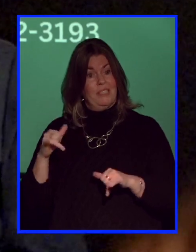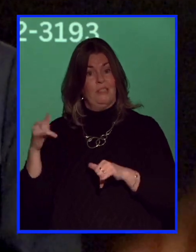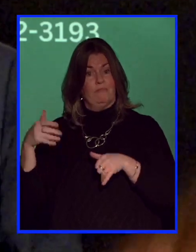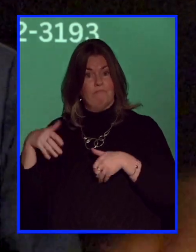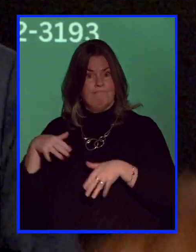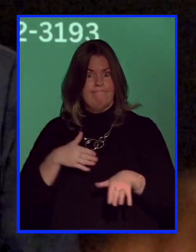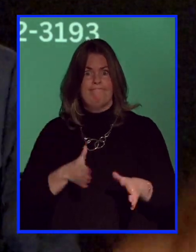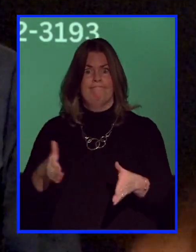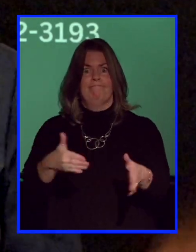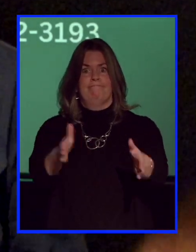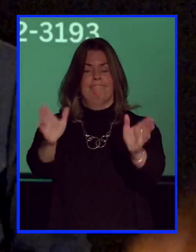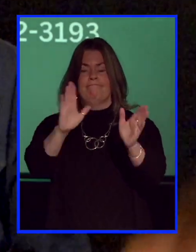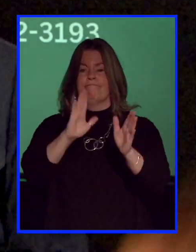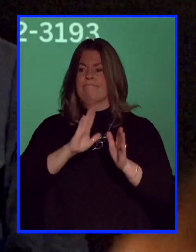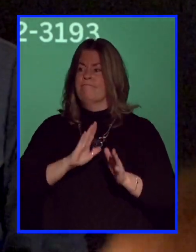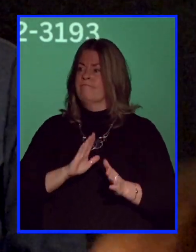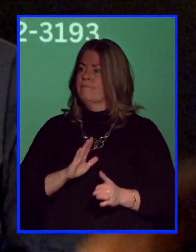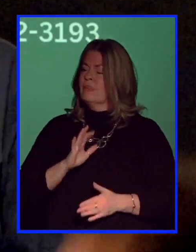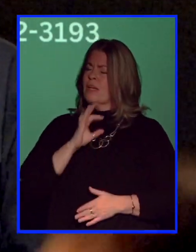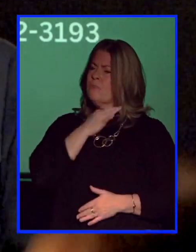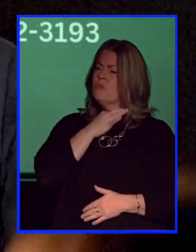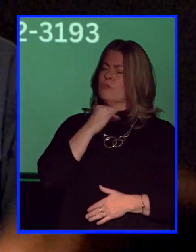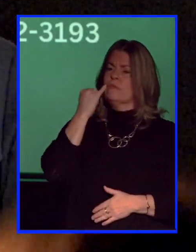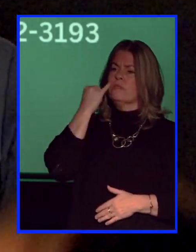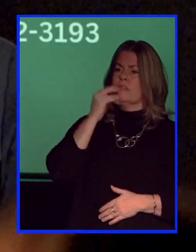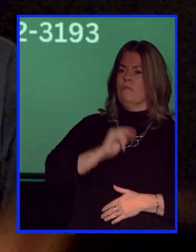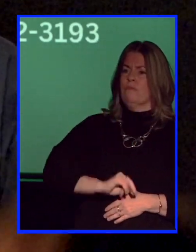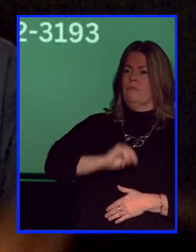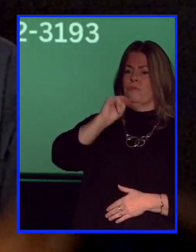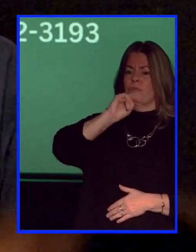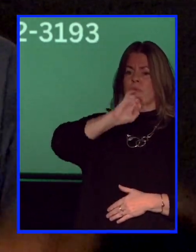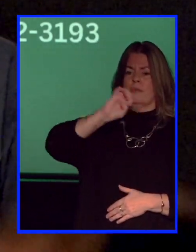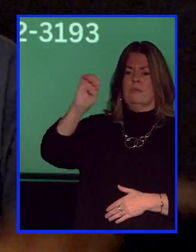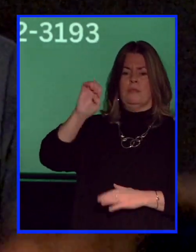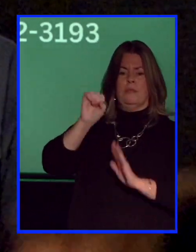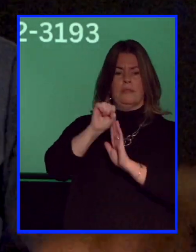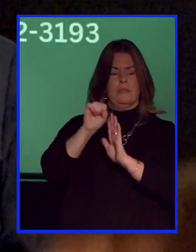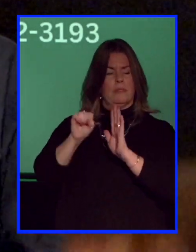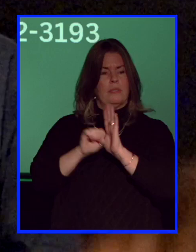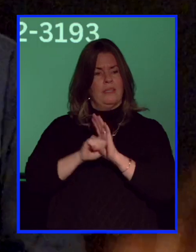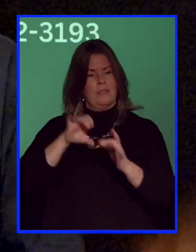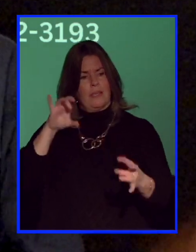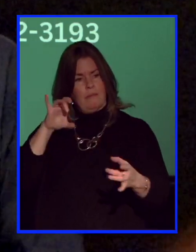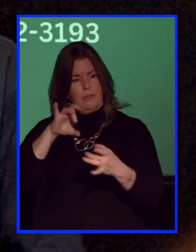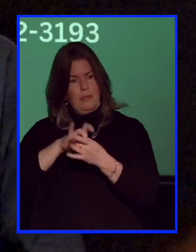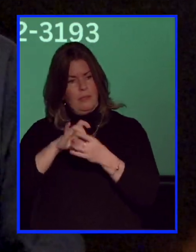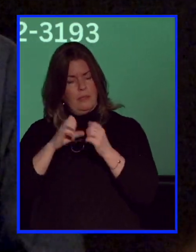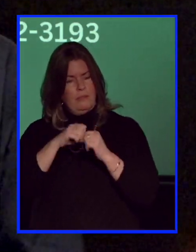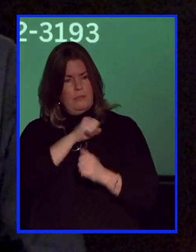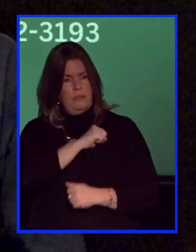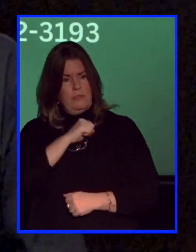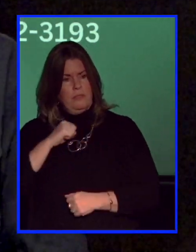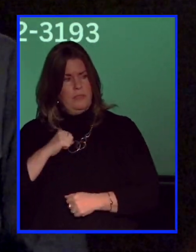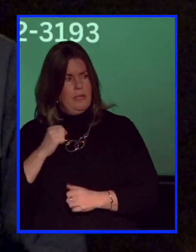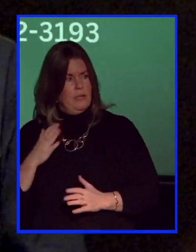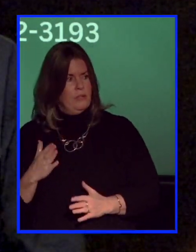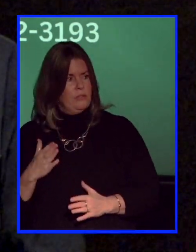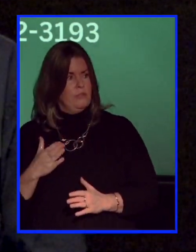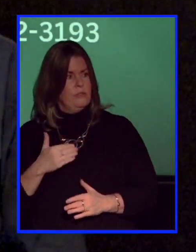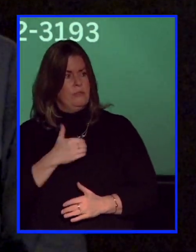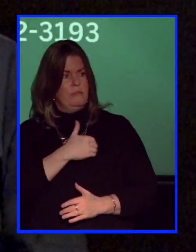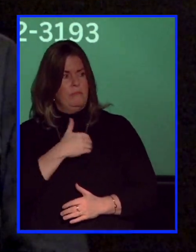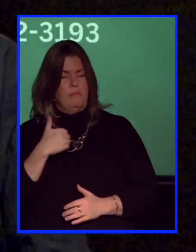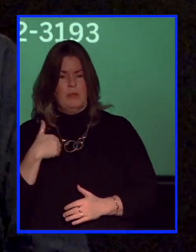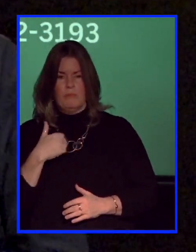And I'm wondering if the Northeast states might align with their senators and members of Congress and develop